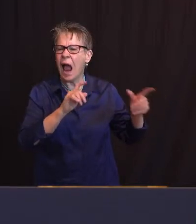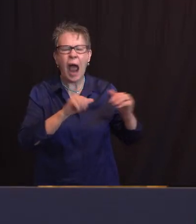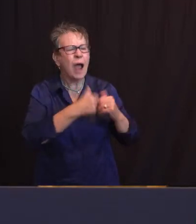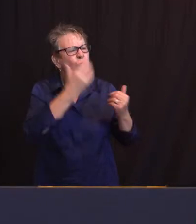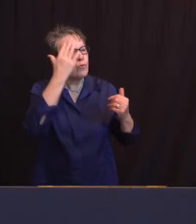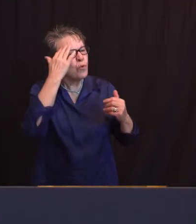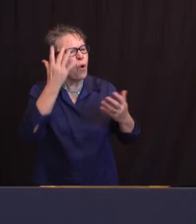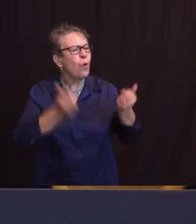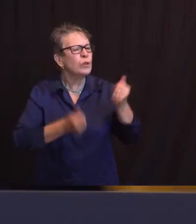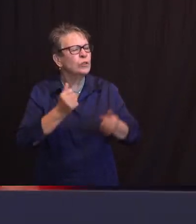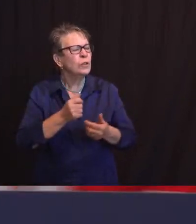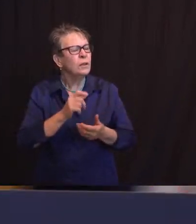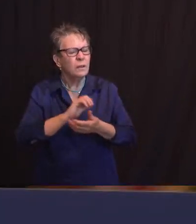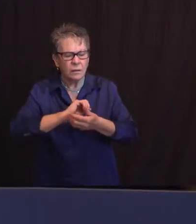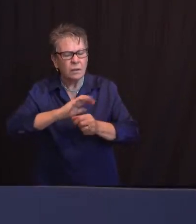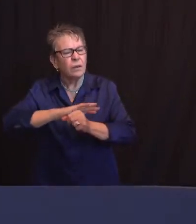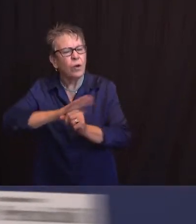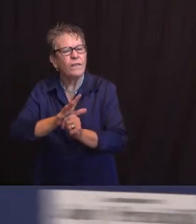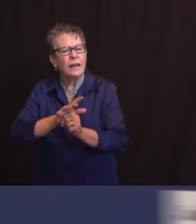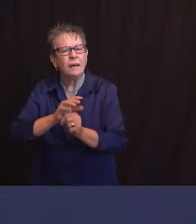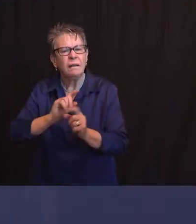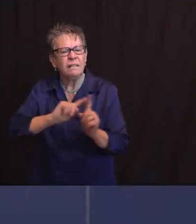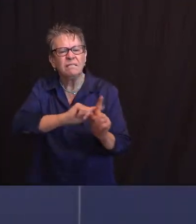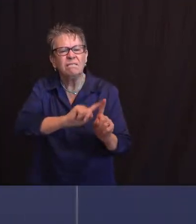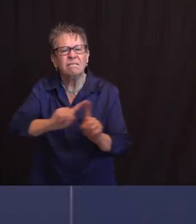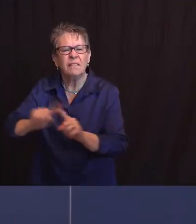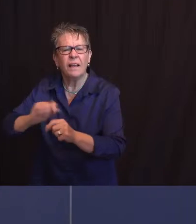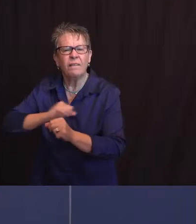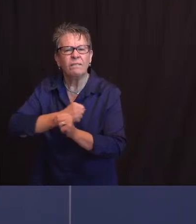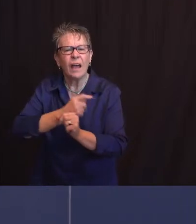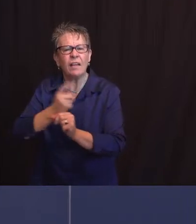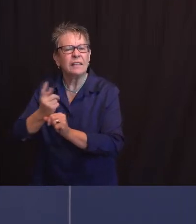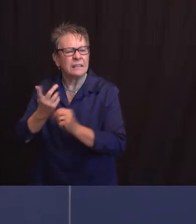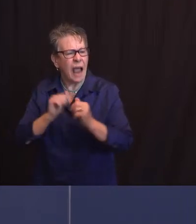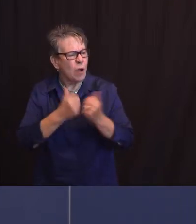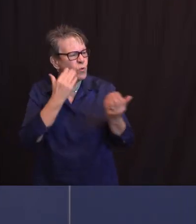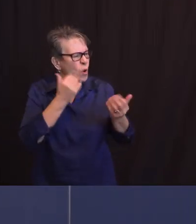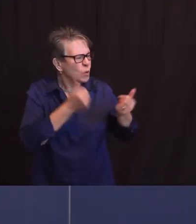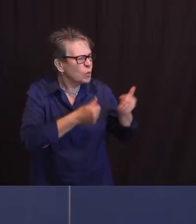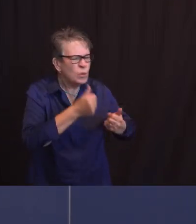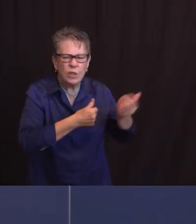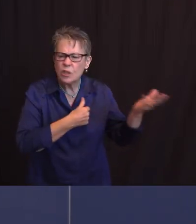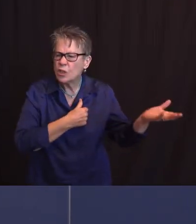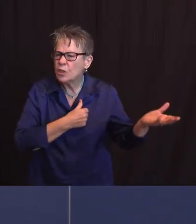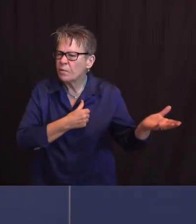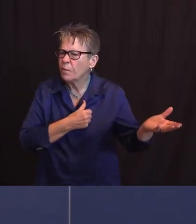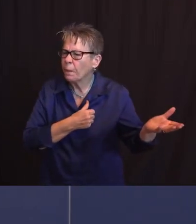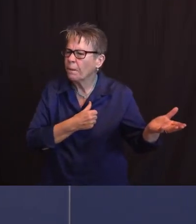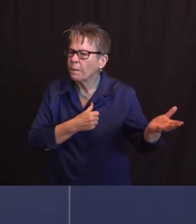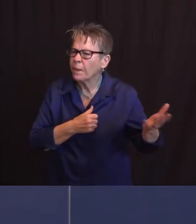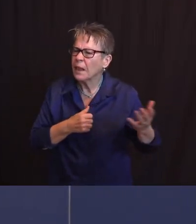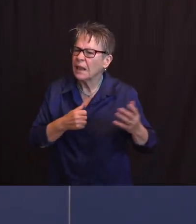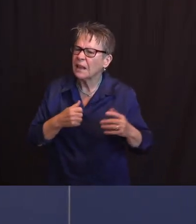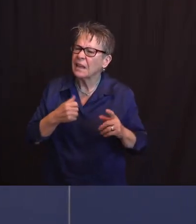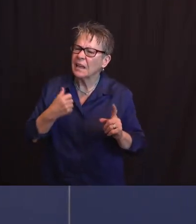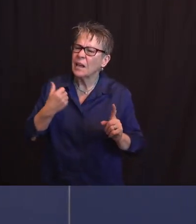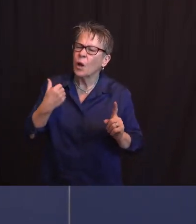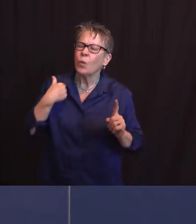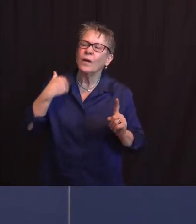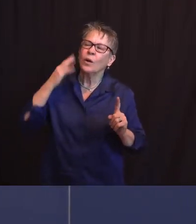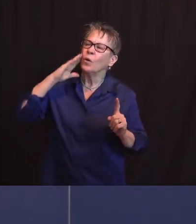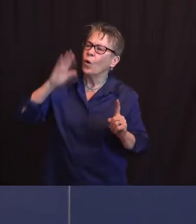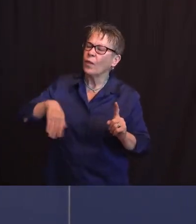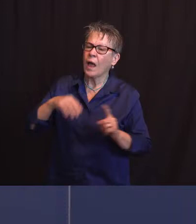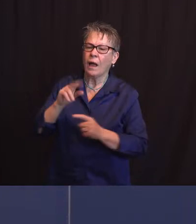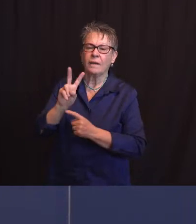that stuff? Good to have you. Well, we know that the variants are here, and just want to take a step back and just kind of mention that it's